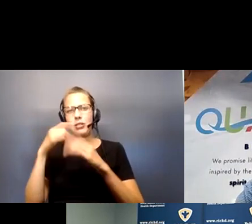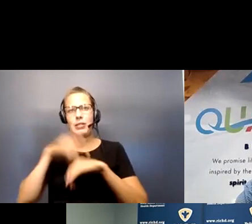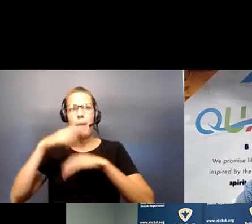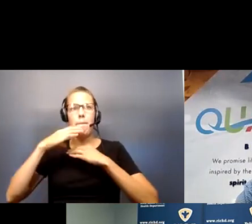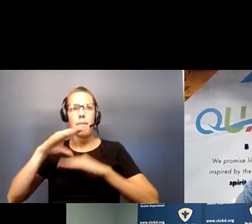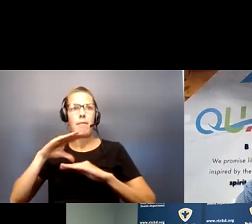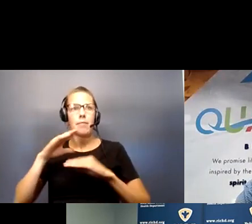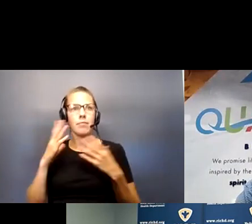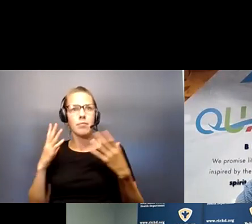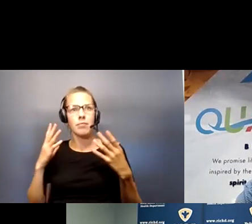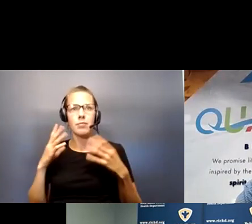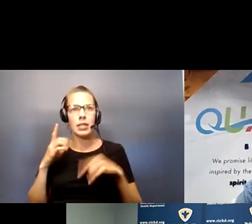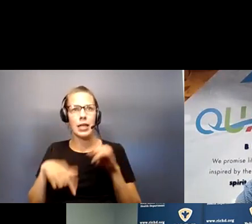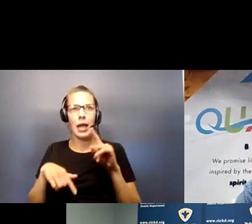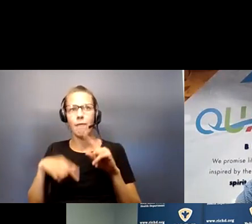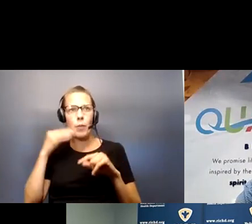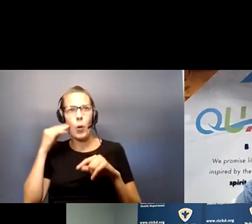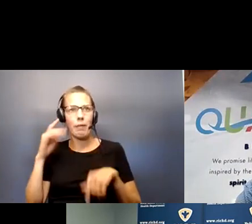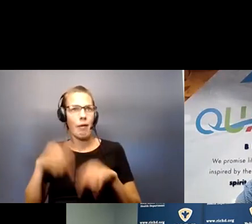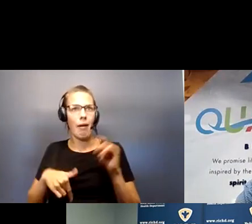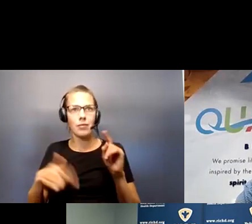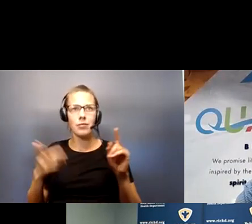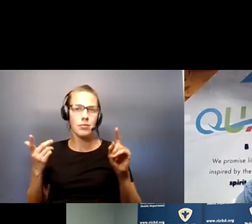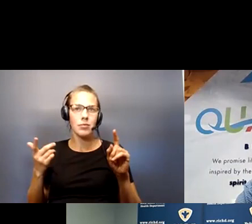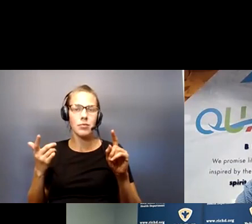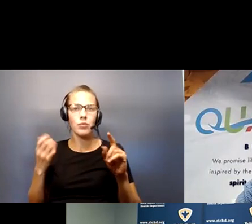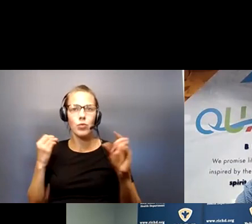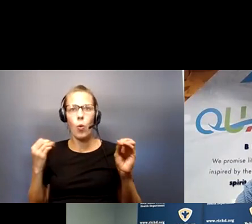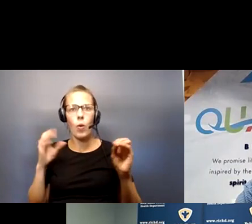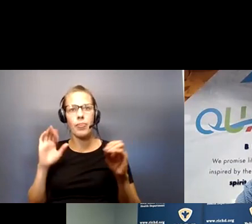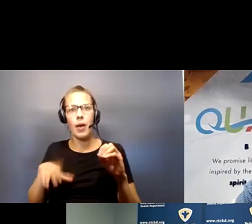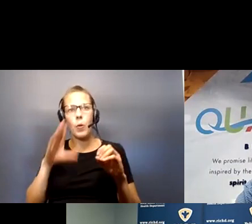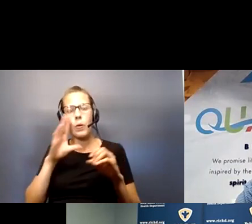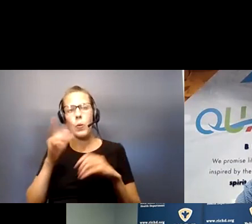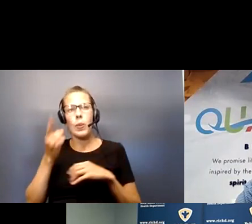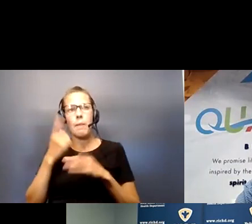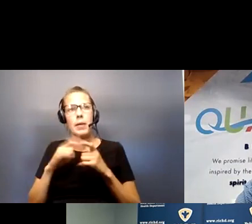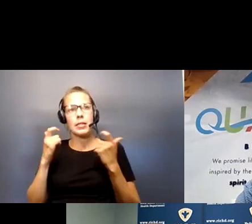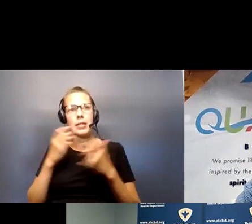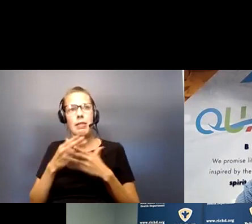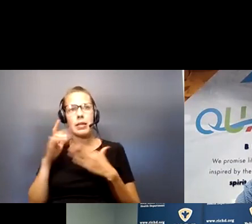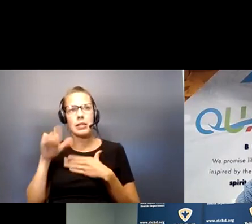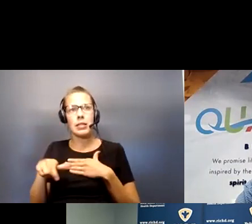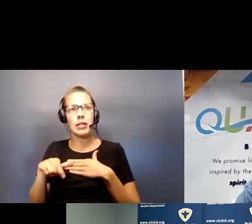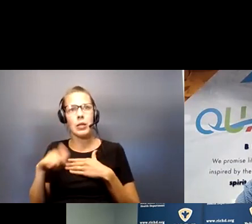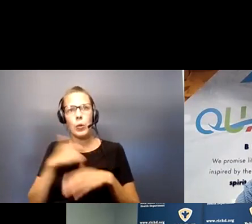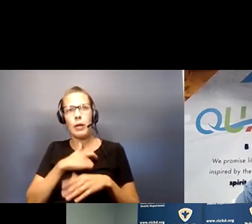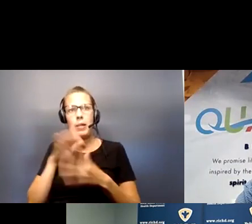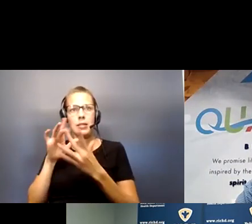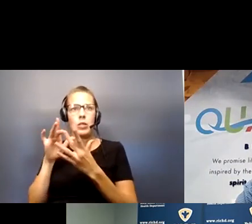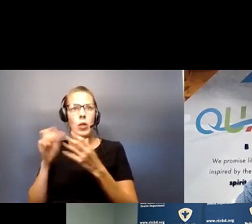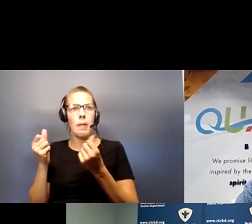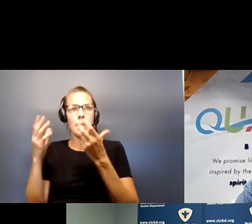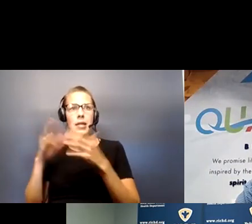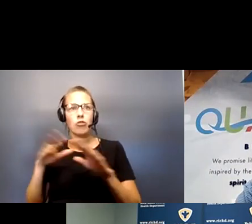some of that work cannot be done remotely or at home. And so that's going to be one of the biggest things that's needed. And so we've been in touch with many of the